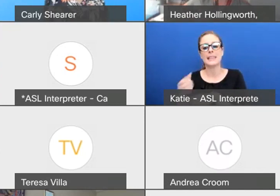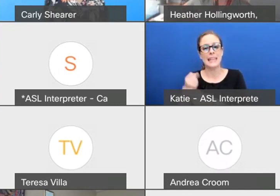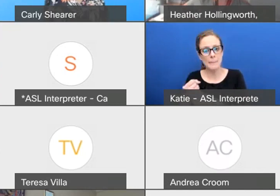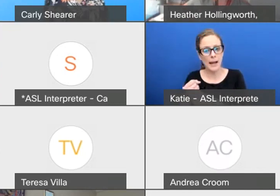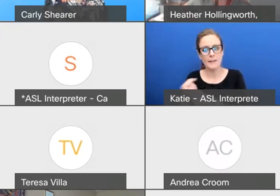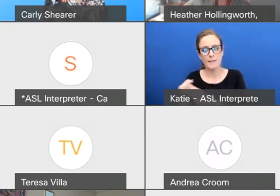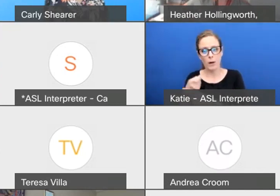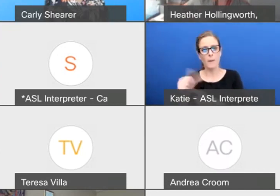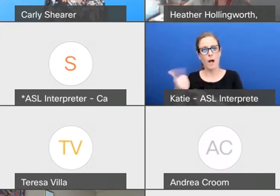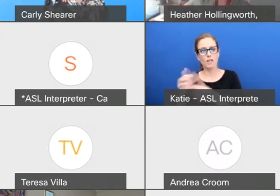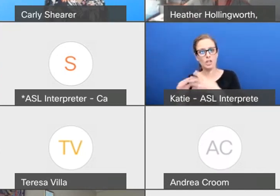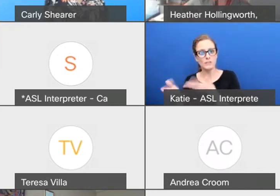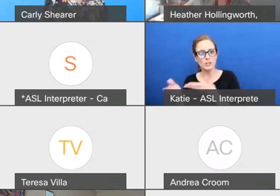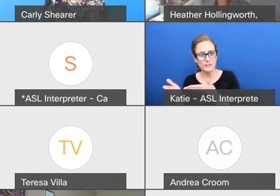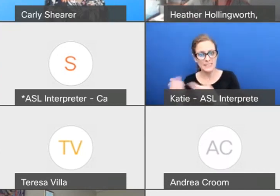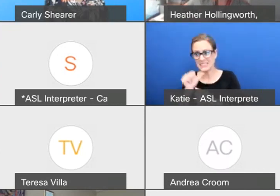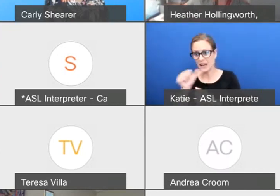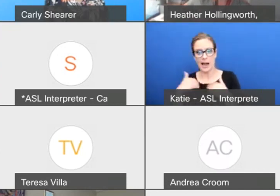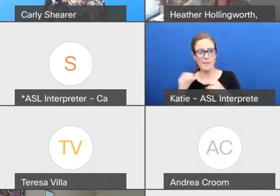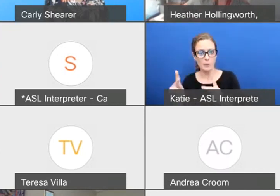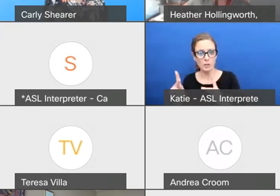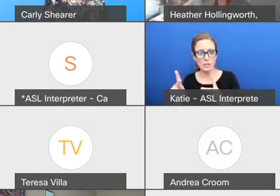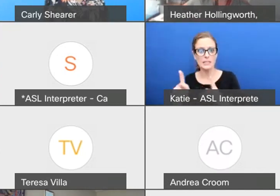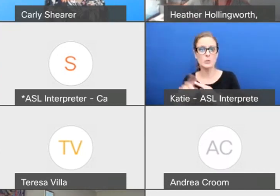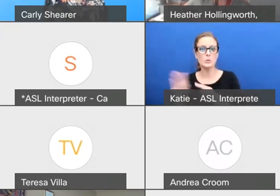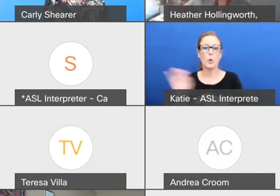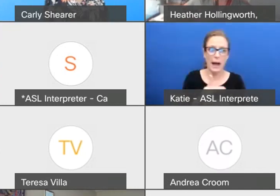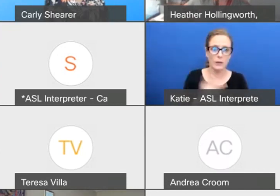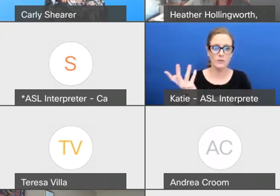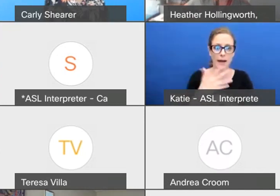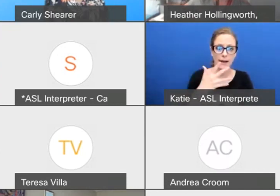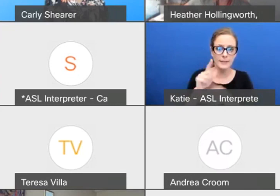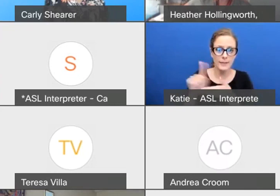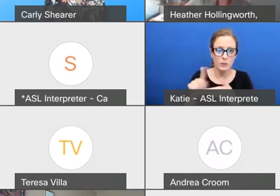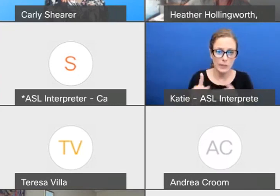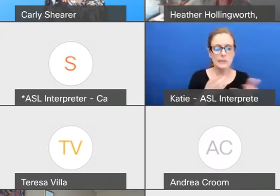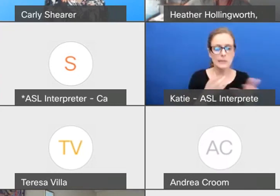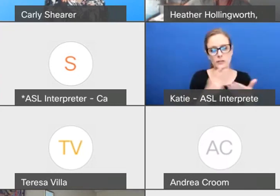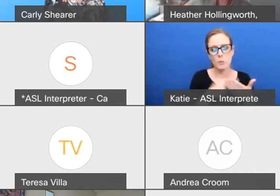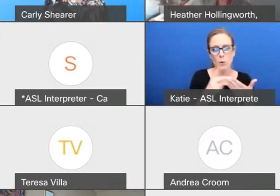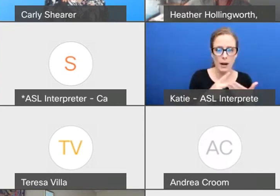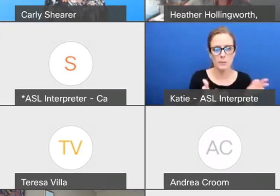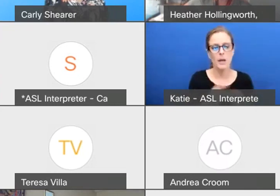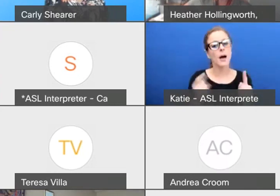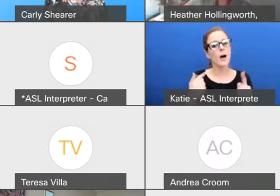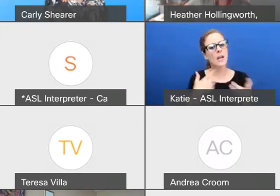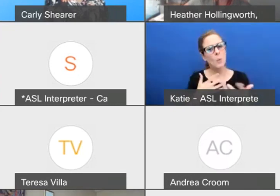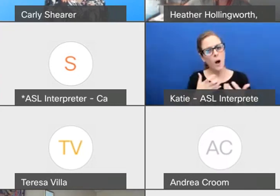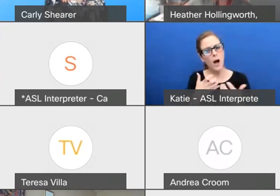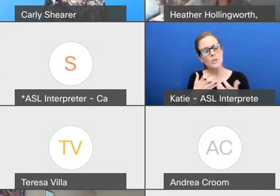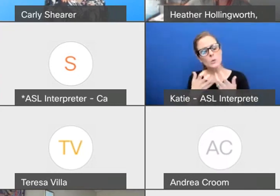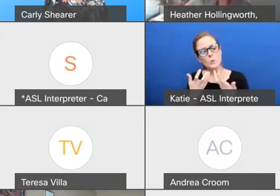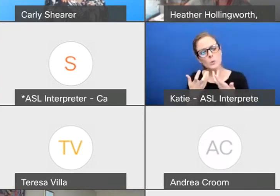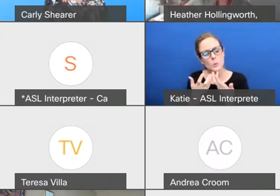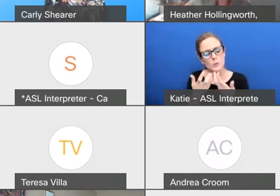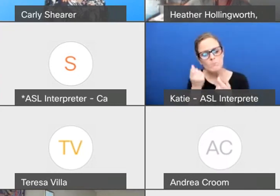able to have those opportunities to go back in, 5 days a week to different services and programs. But then also we want to be sensitive to the fact that for